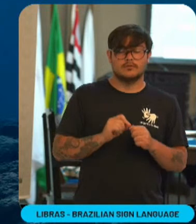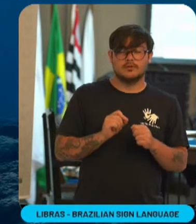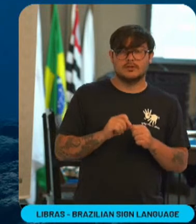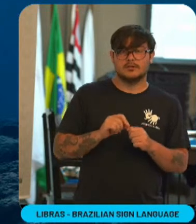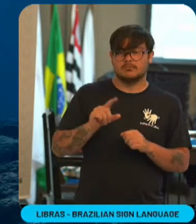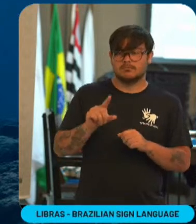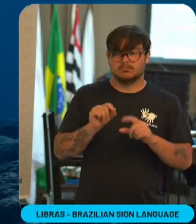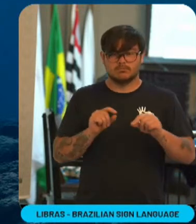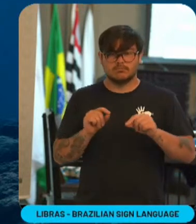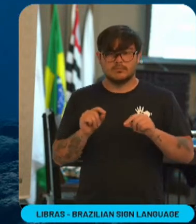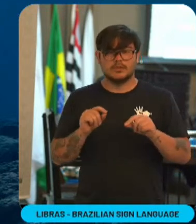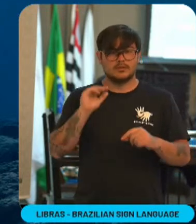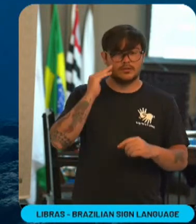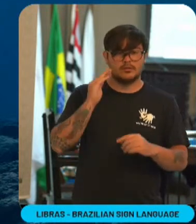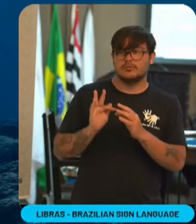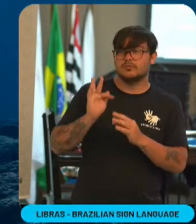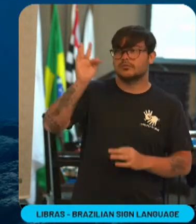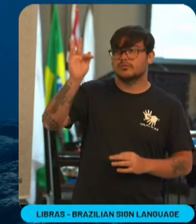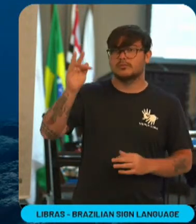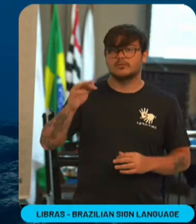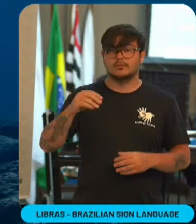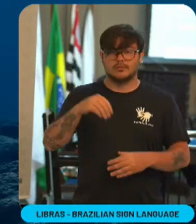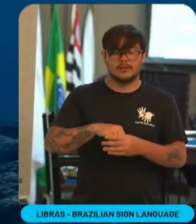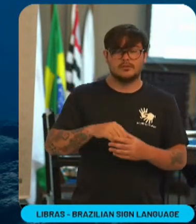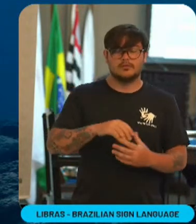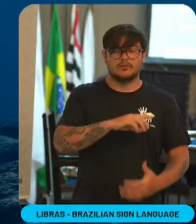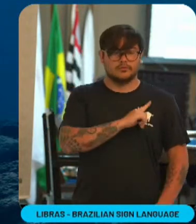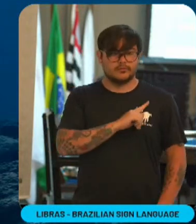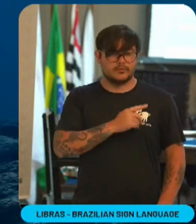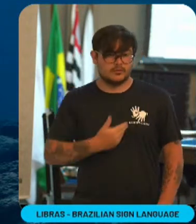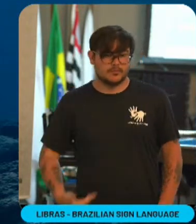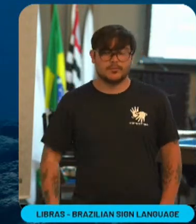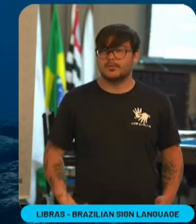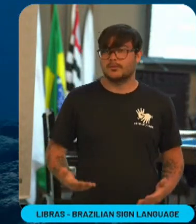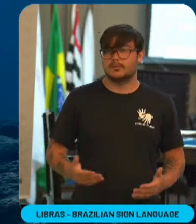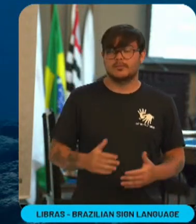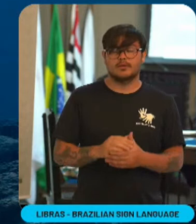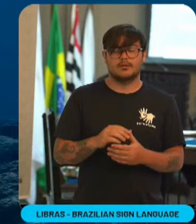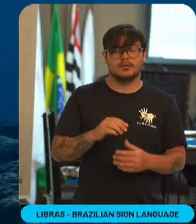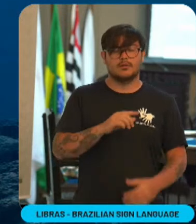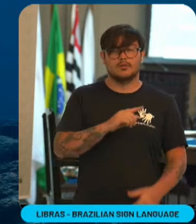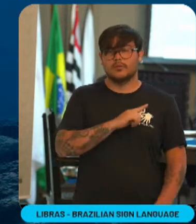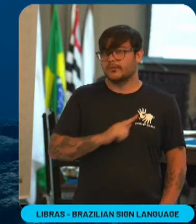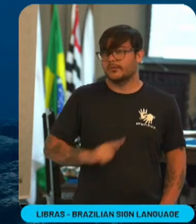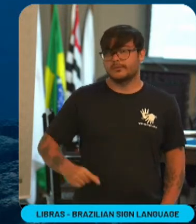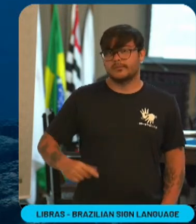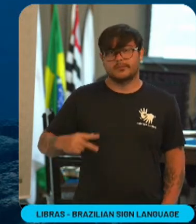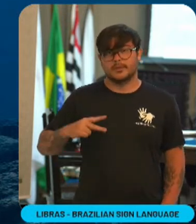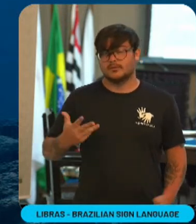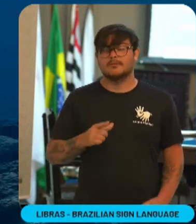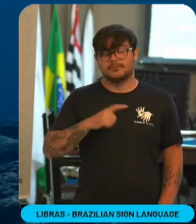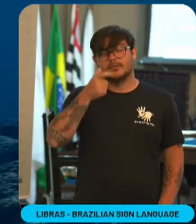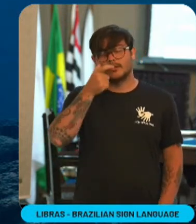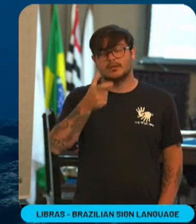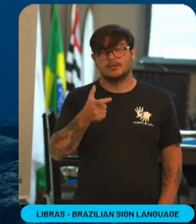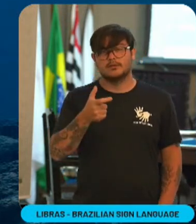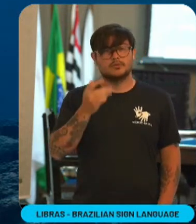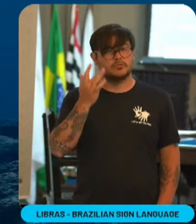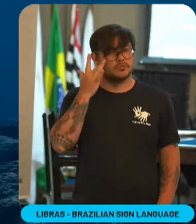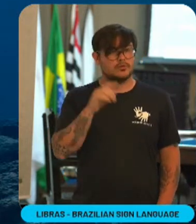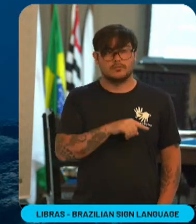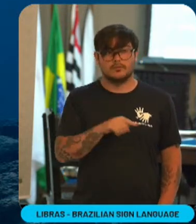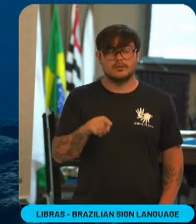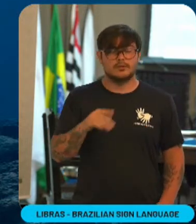with projections in public governance and private governance? And there's